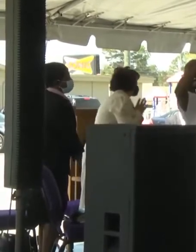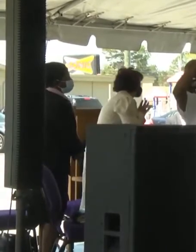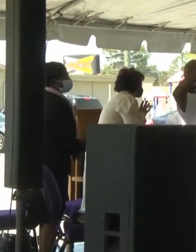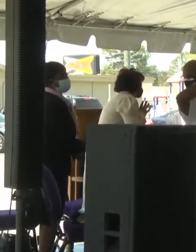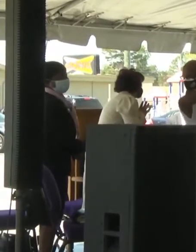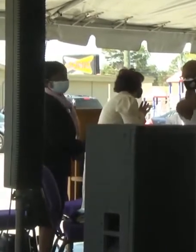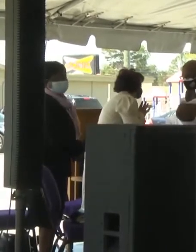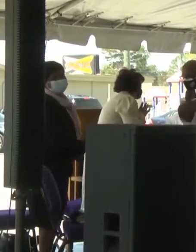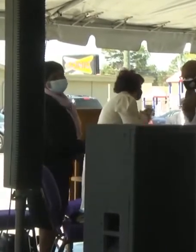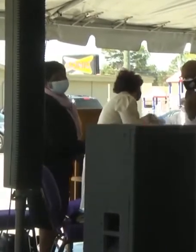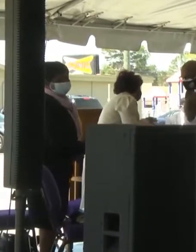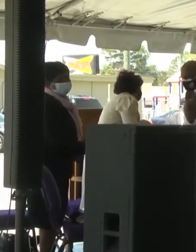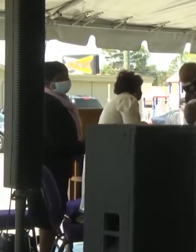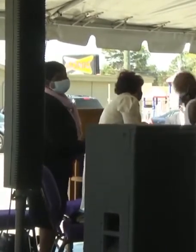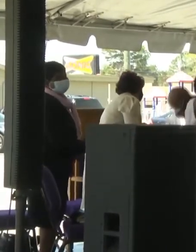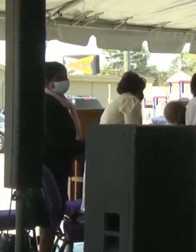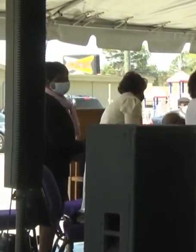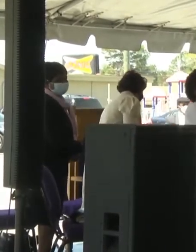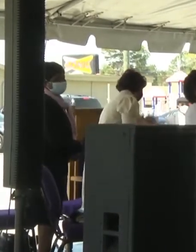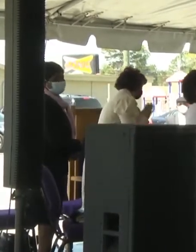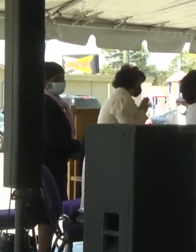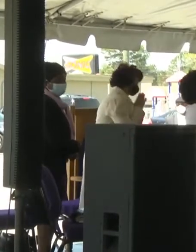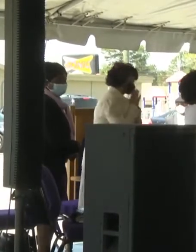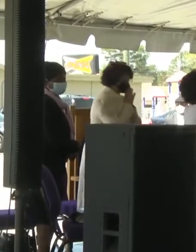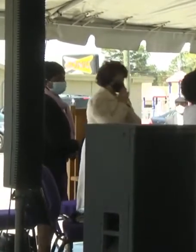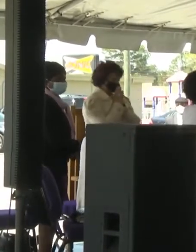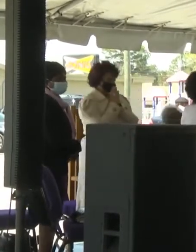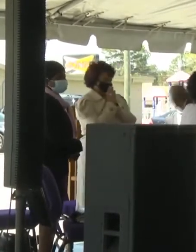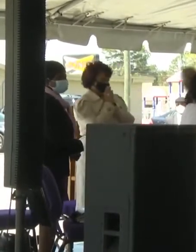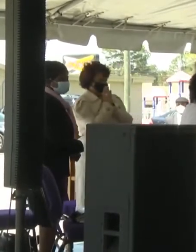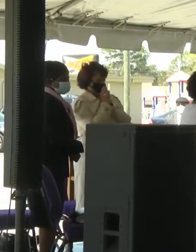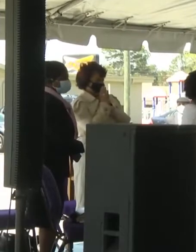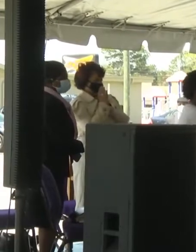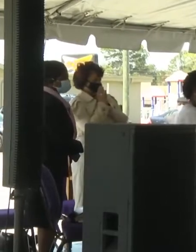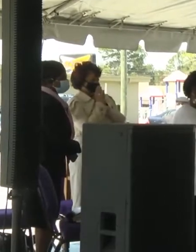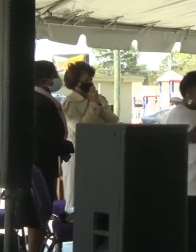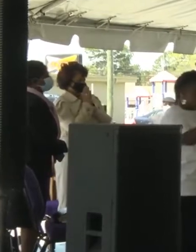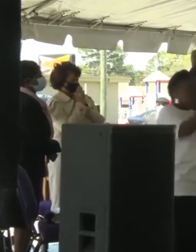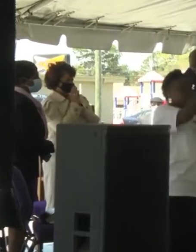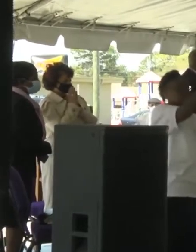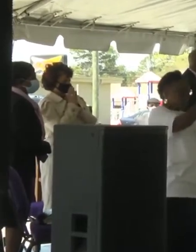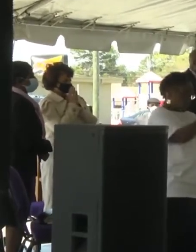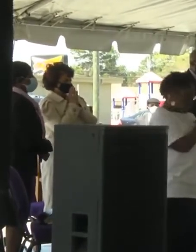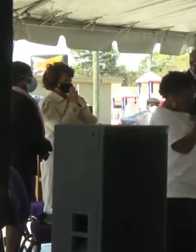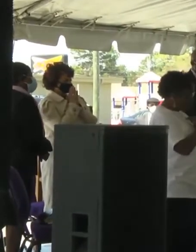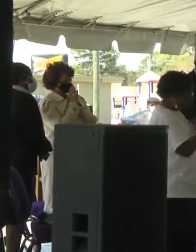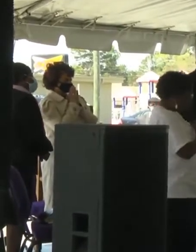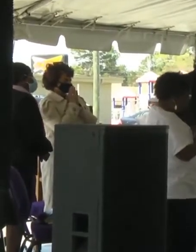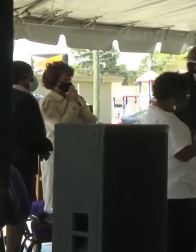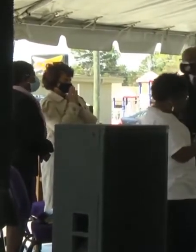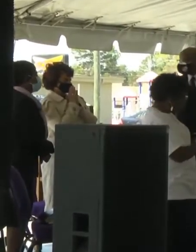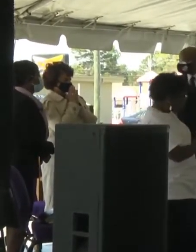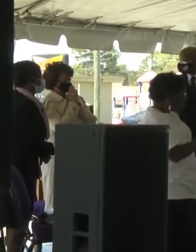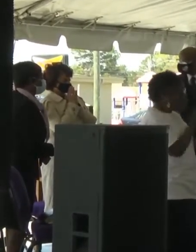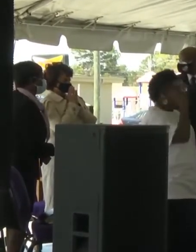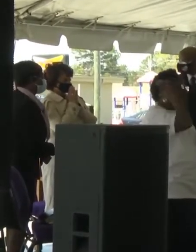dead. And I believe him to be my Savior. Ask him to come into your heart. And he will save your